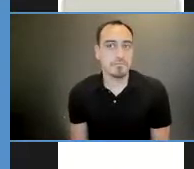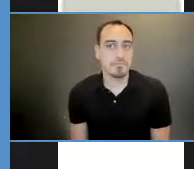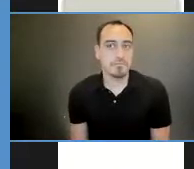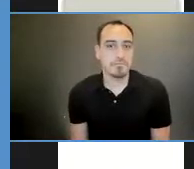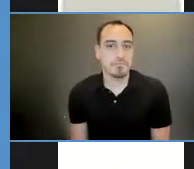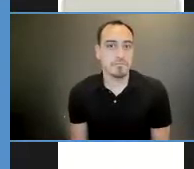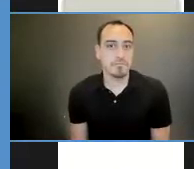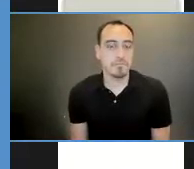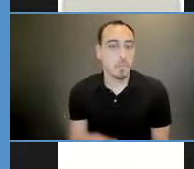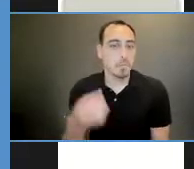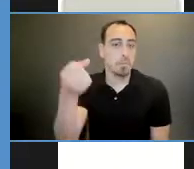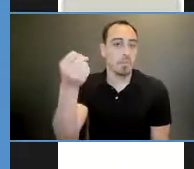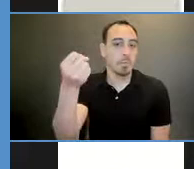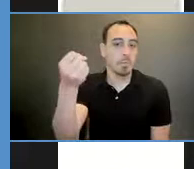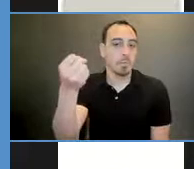Stand by.